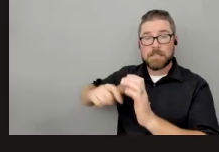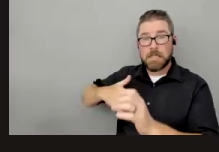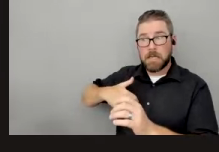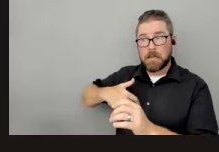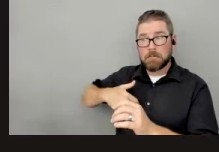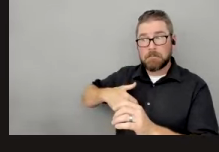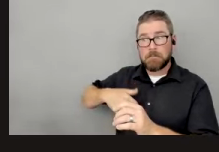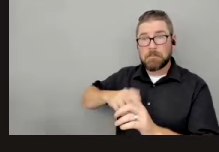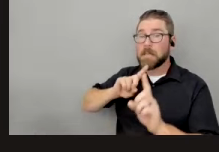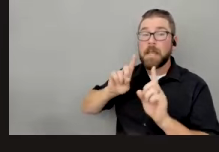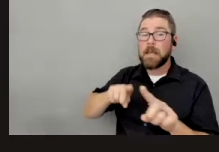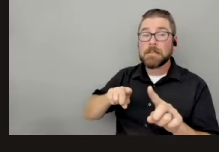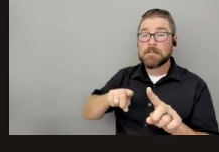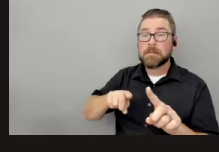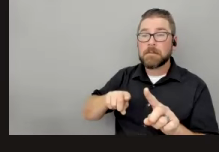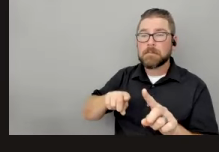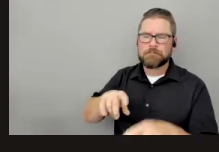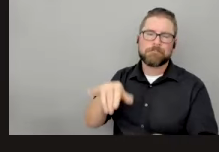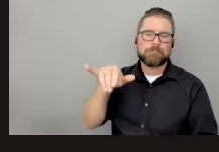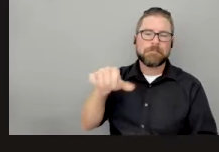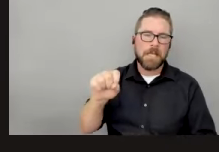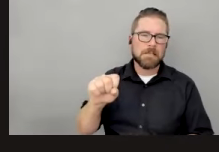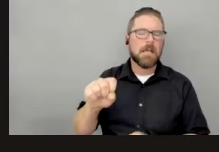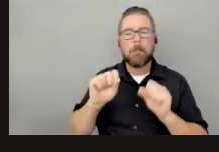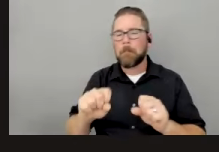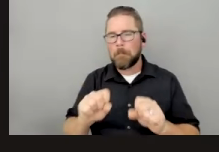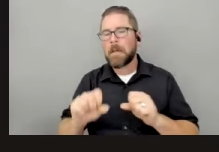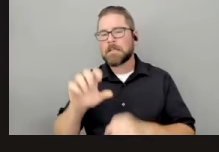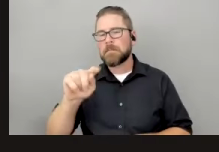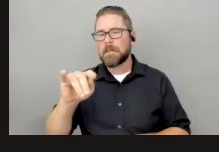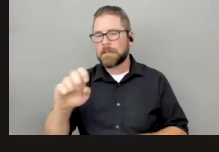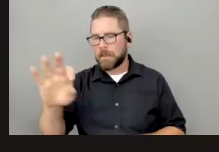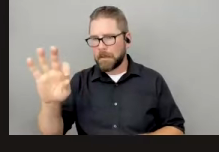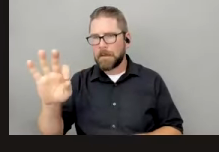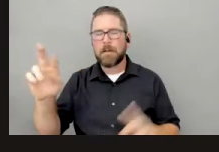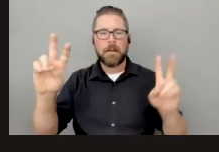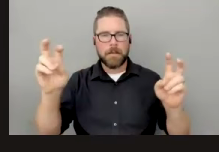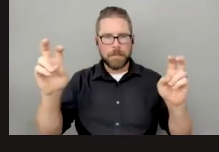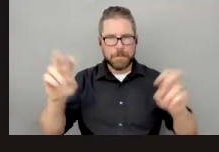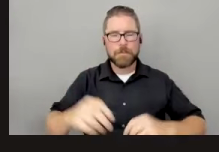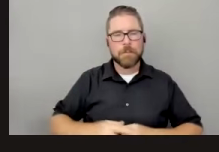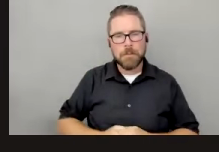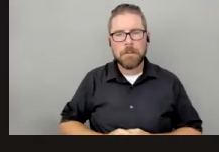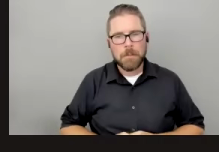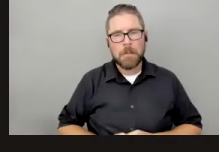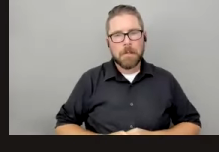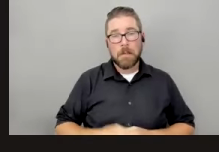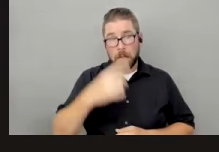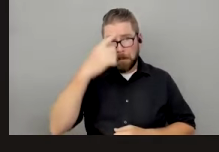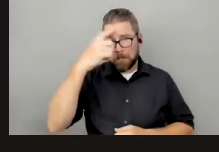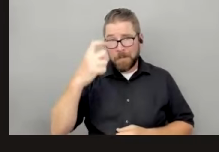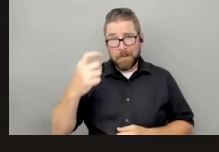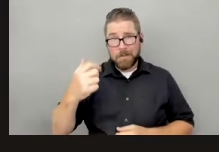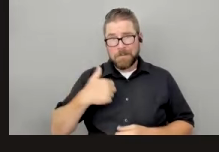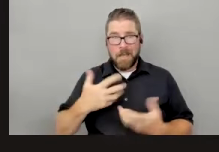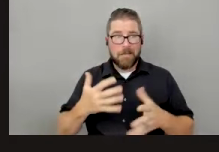yeah, it could definitely be a potential Title IX issue. Because, like I said before, Title IX protects